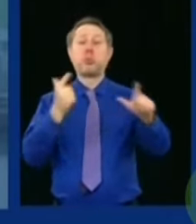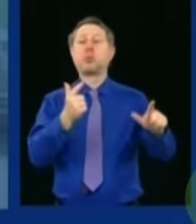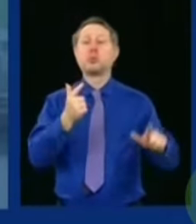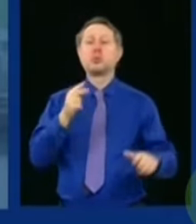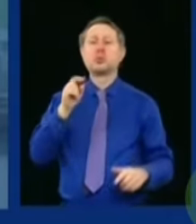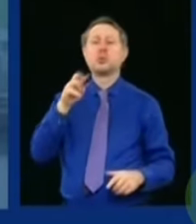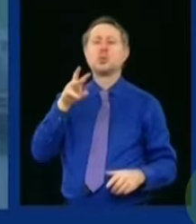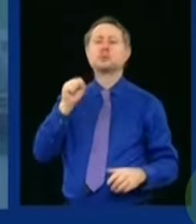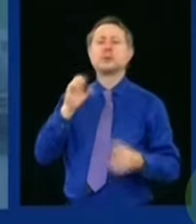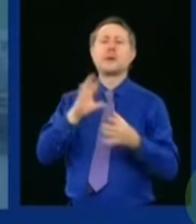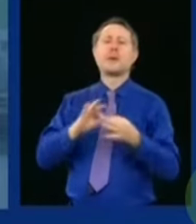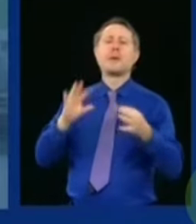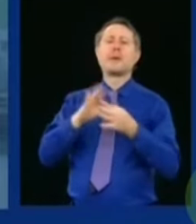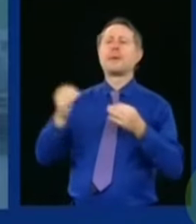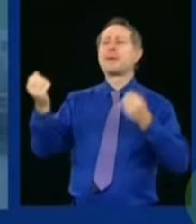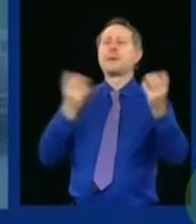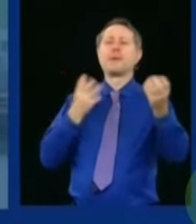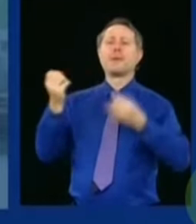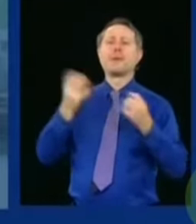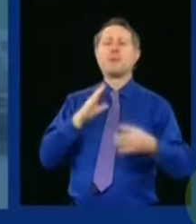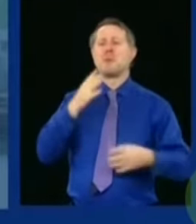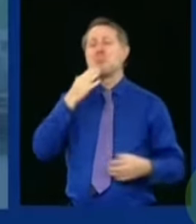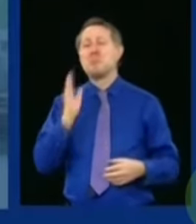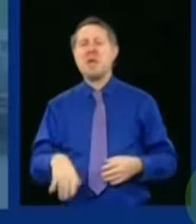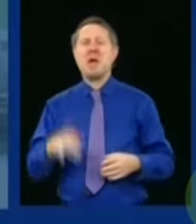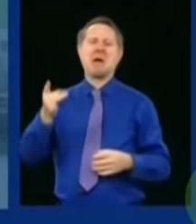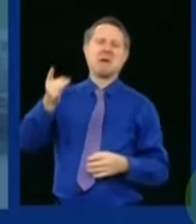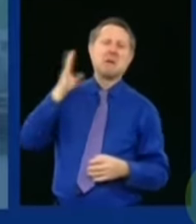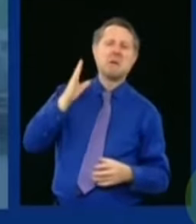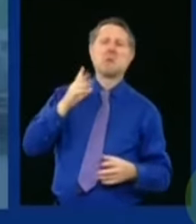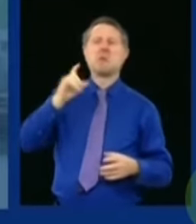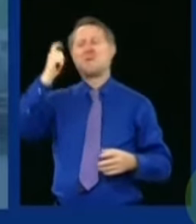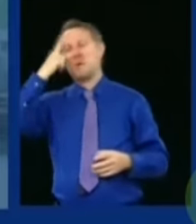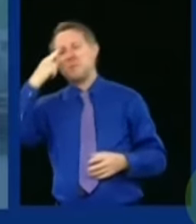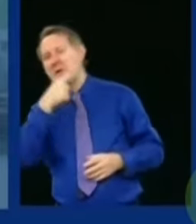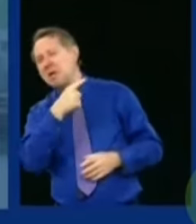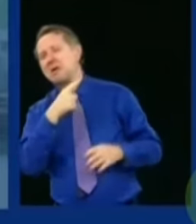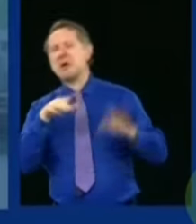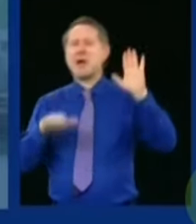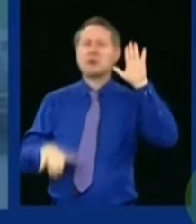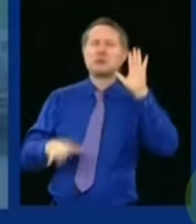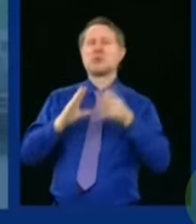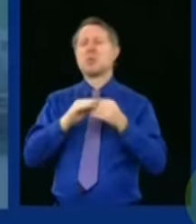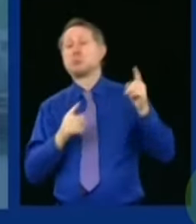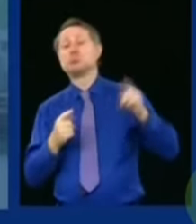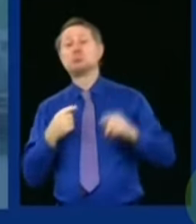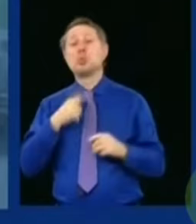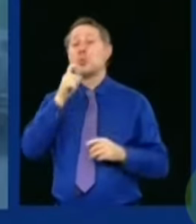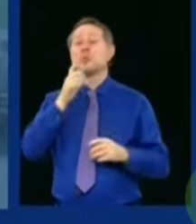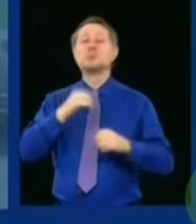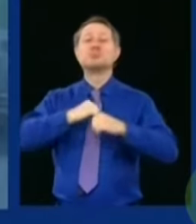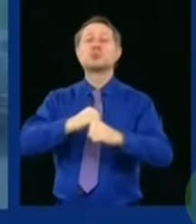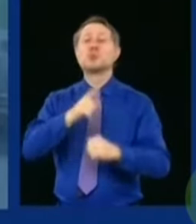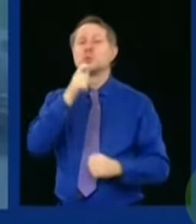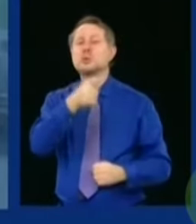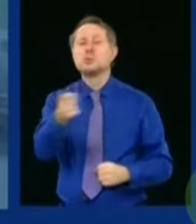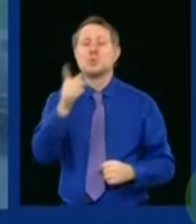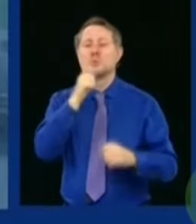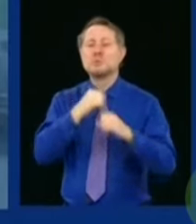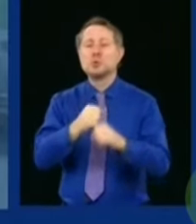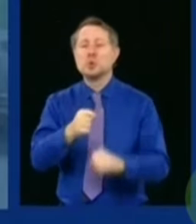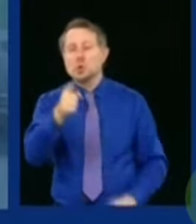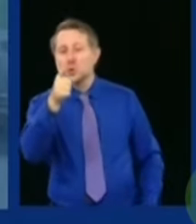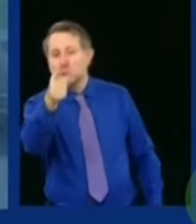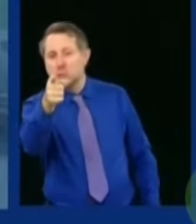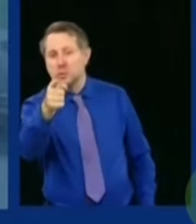doing, hearings in Washington, all this, you know who's going to protect you? You are. You know who's going to